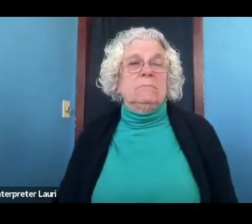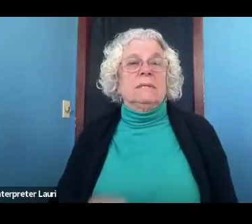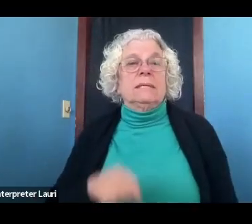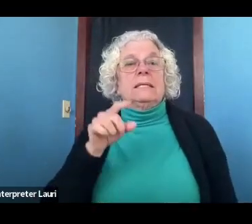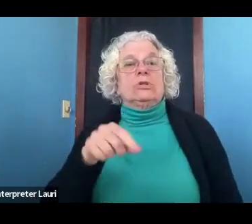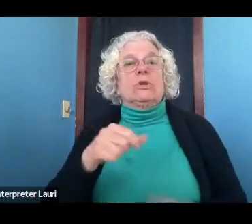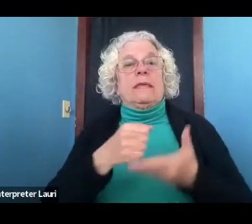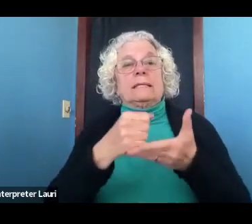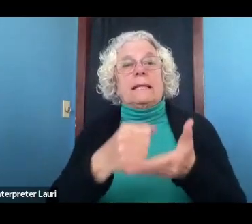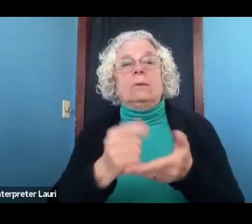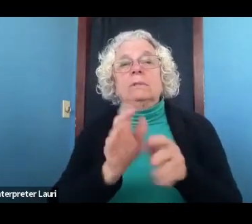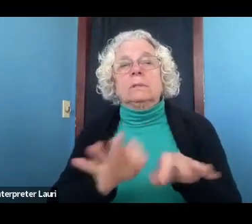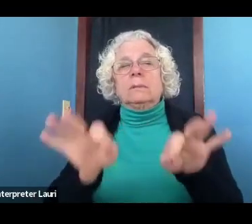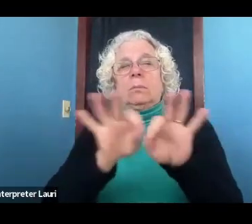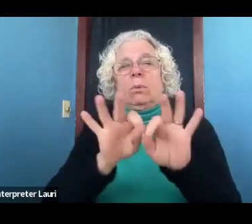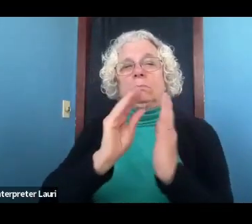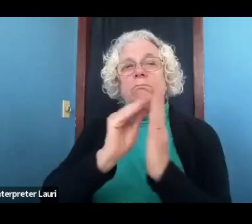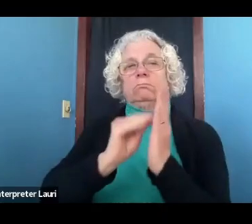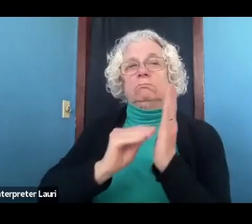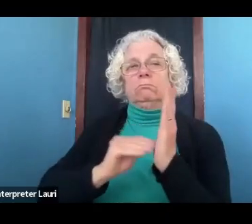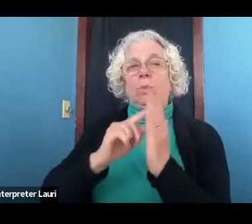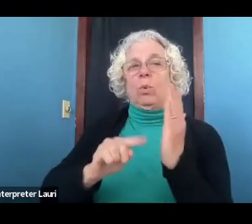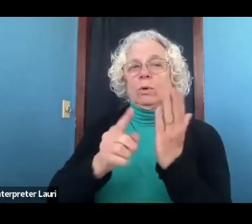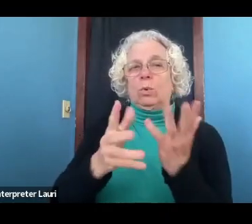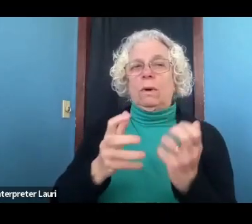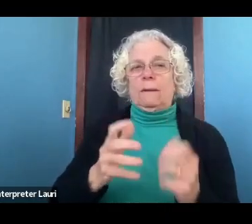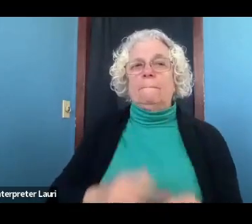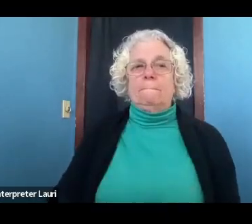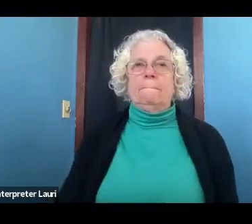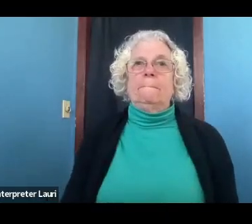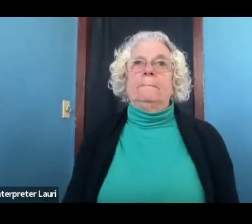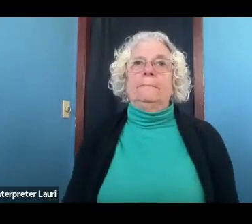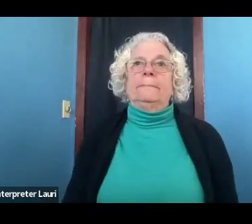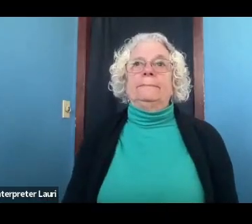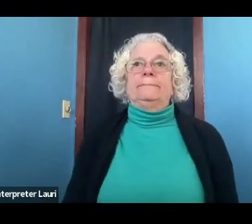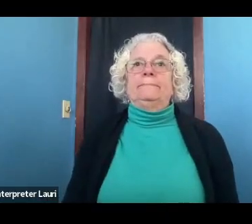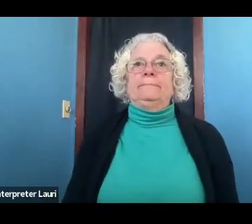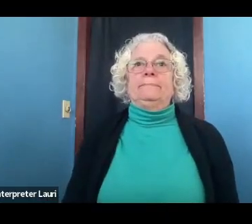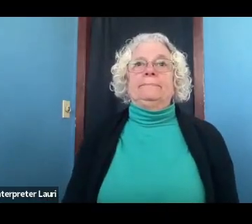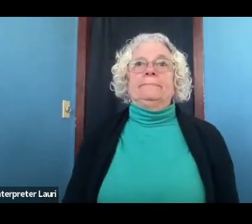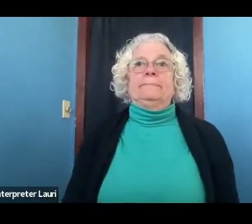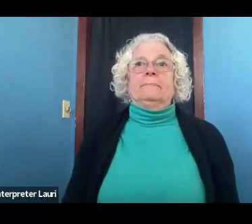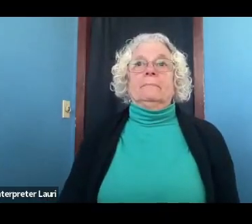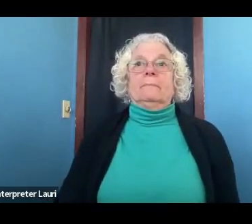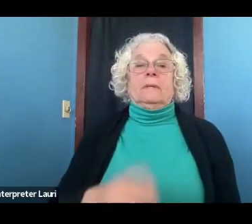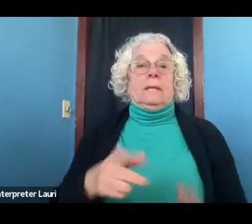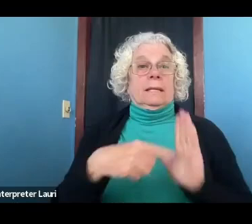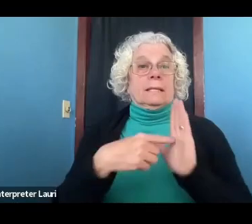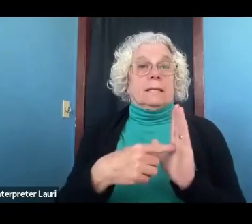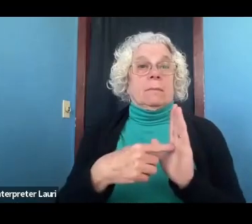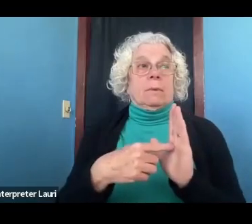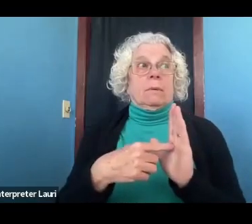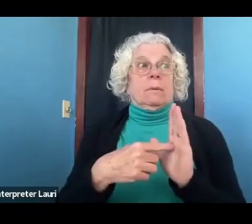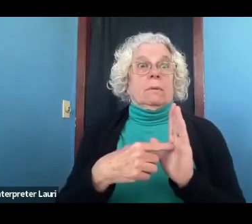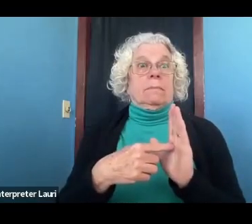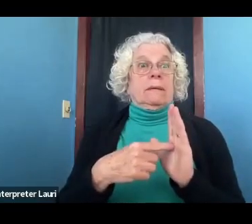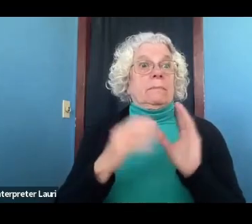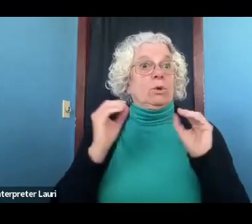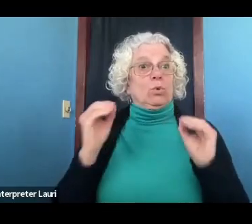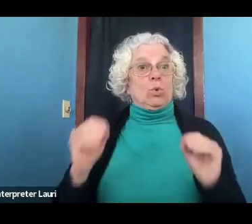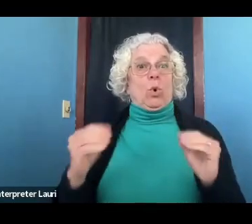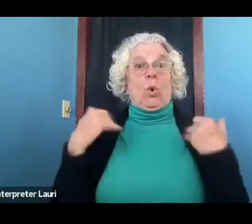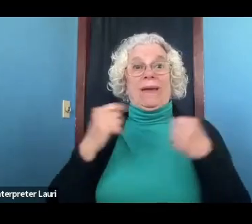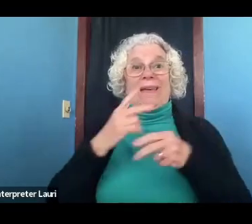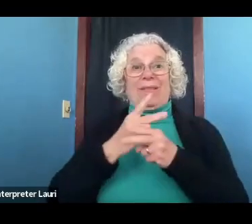this is a very important thing for everybody to do. if you don't have a healthcare directive